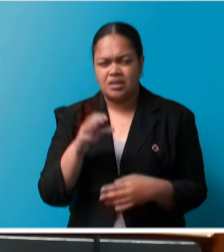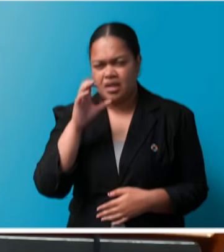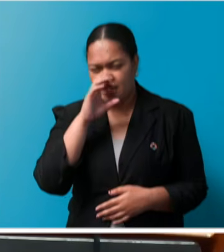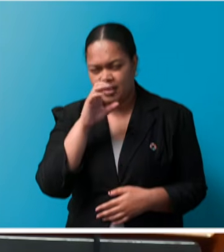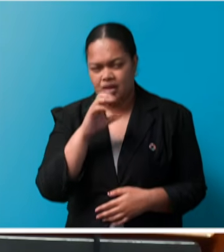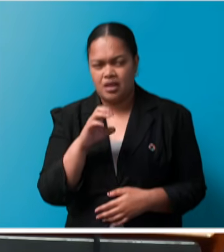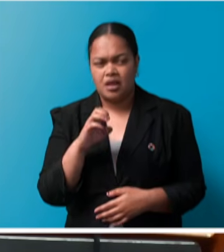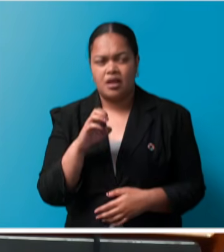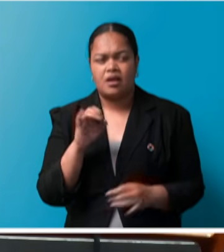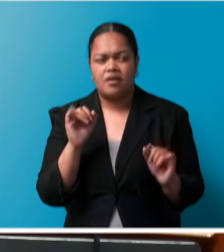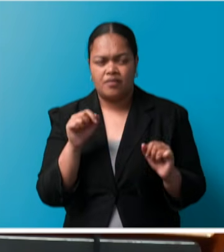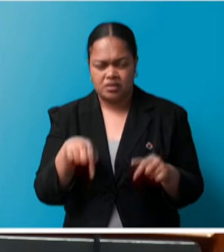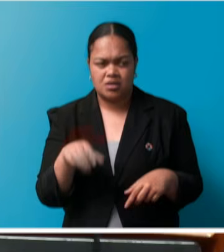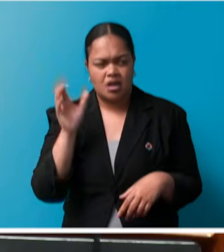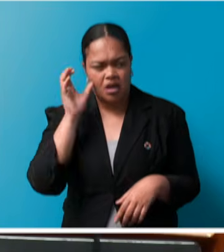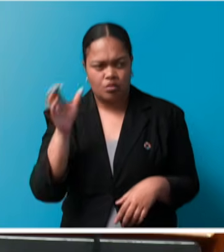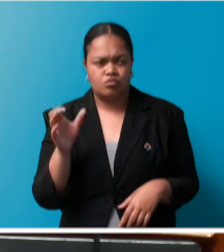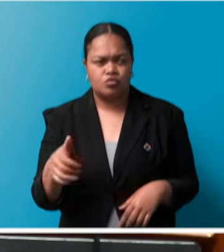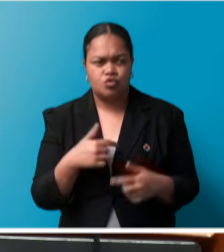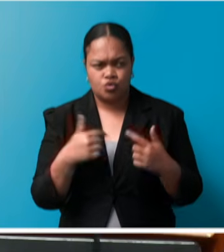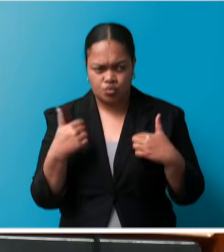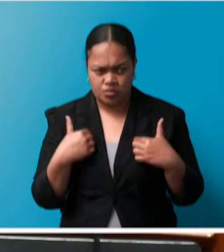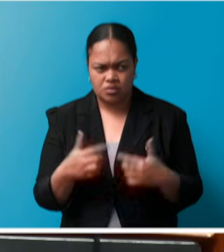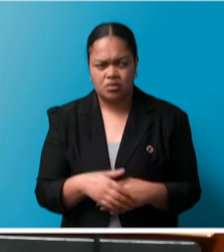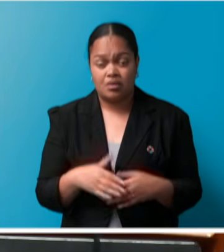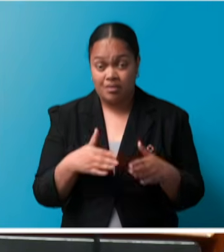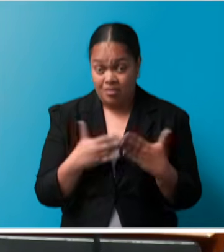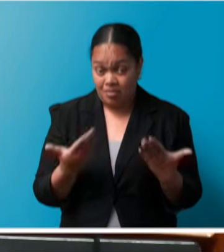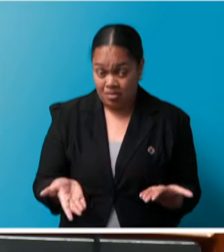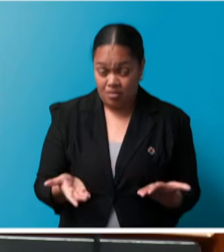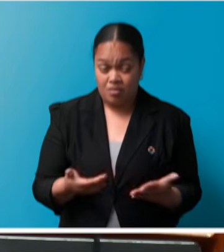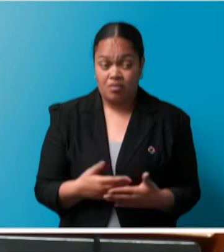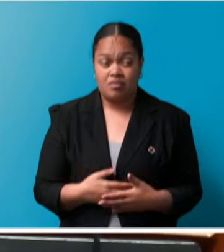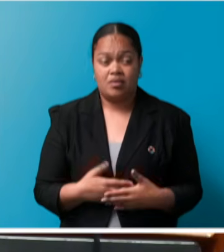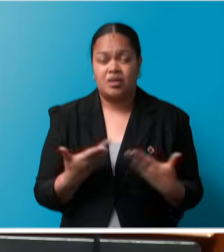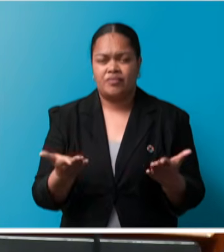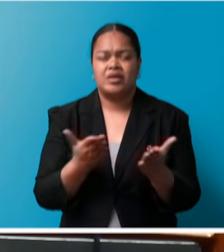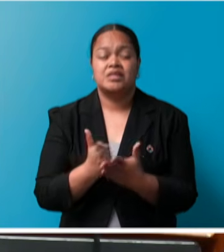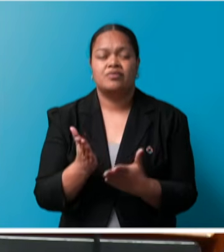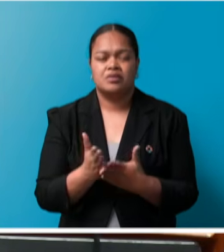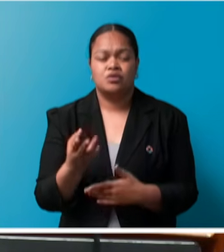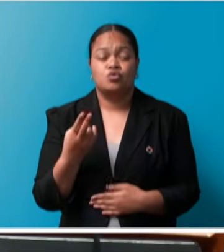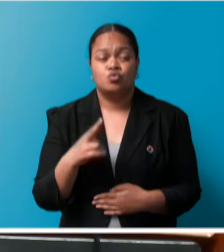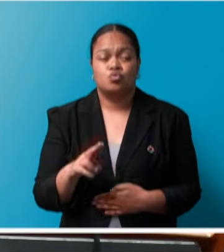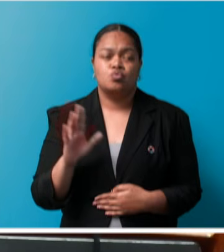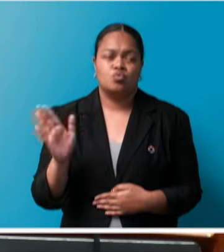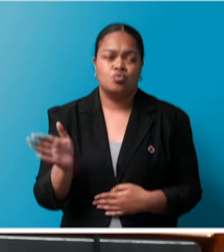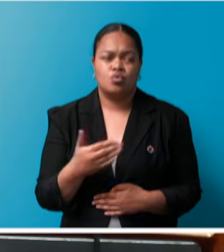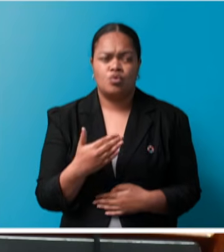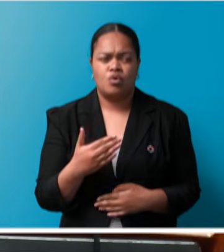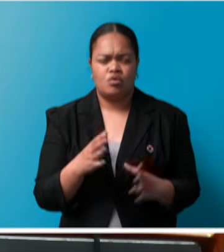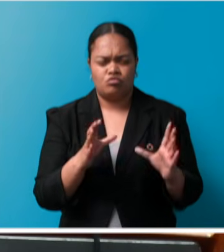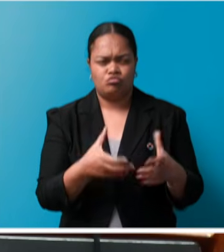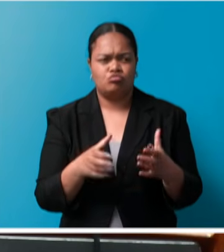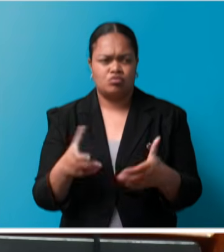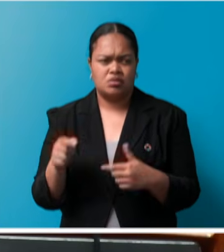this country. And we are now giving services to all the minority groups in